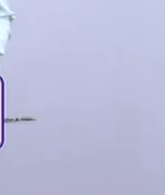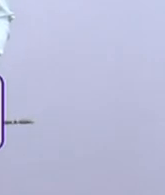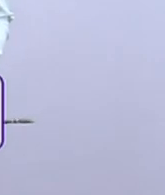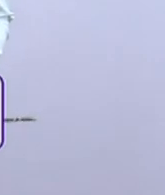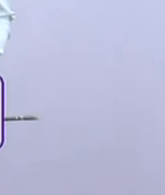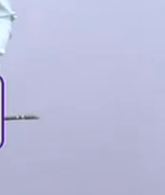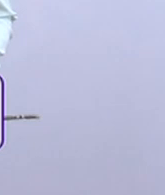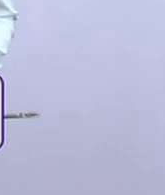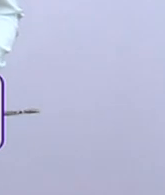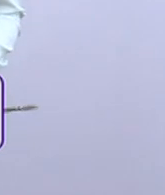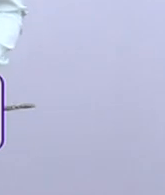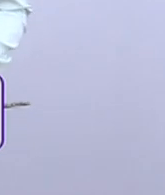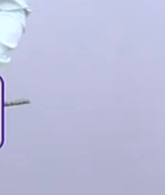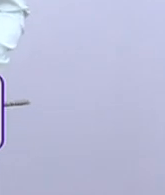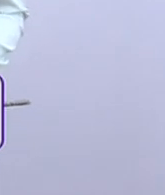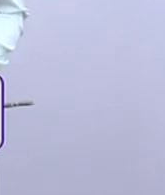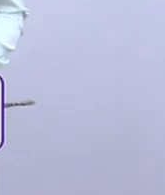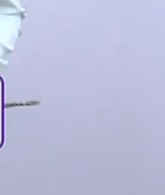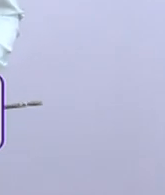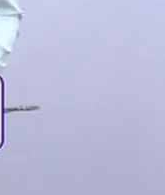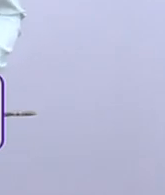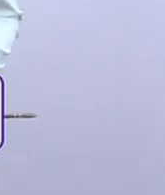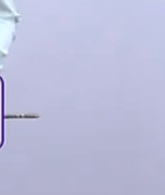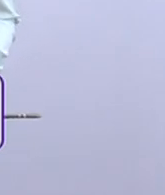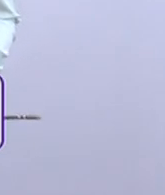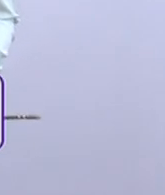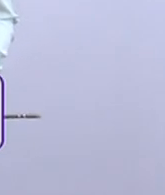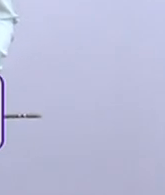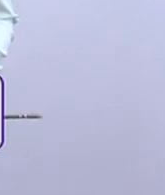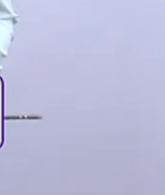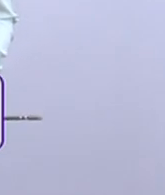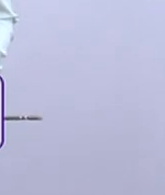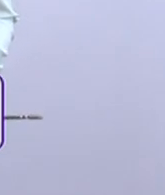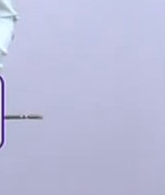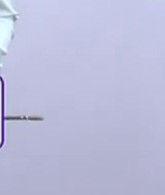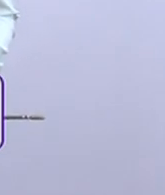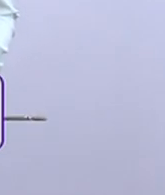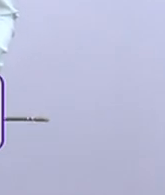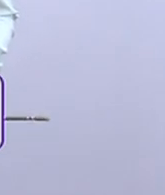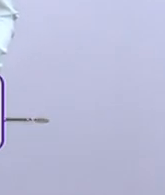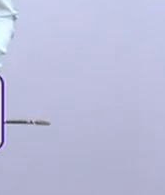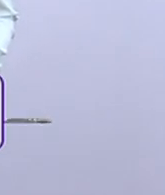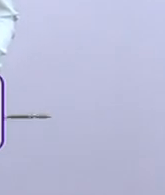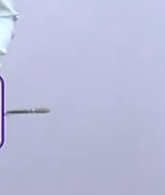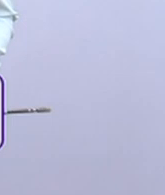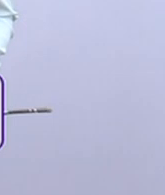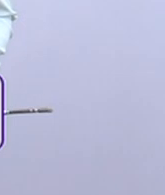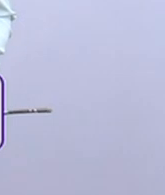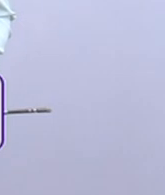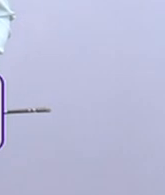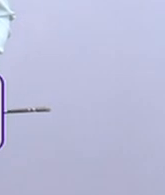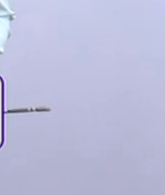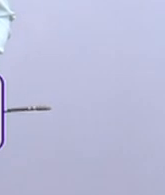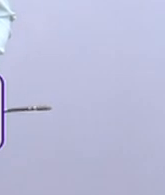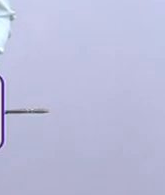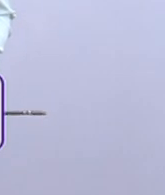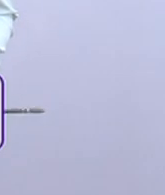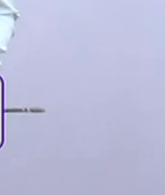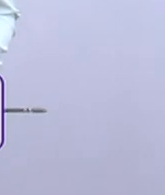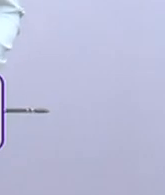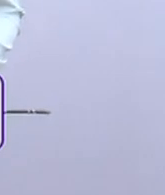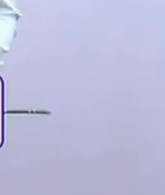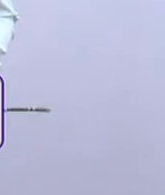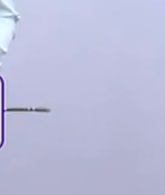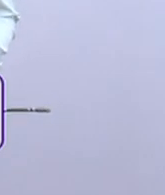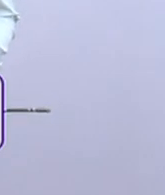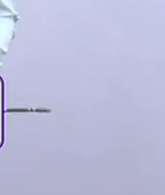Dear students, were you active during the lesson? How many correct answers have you got? Please count